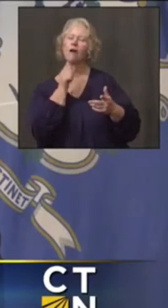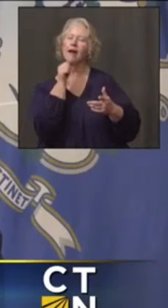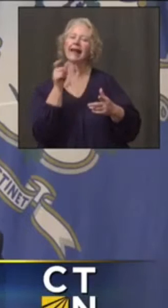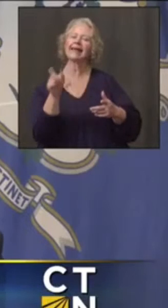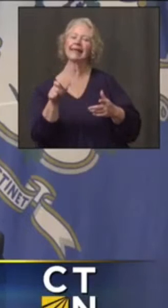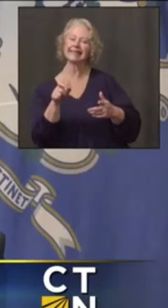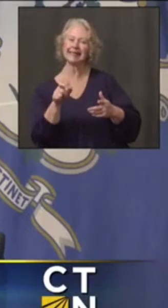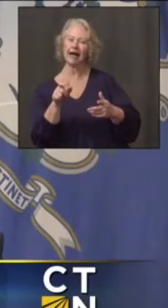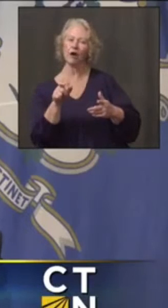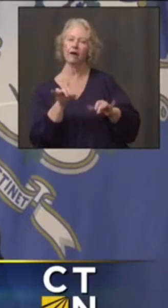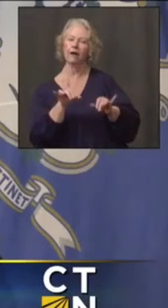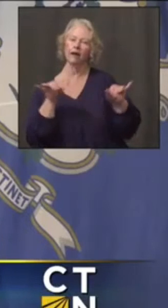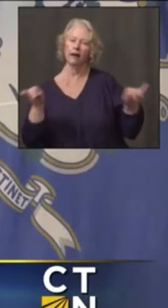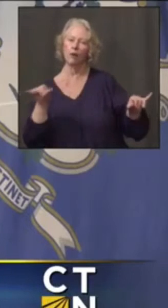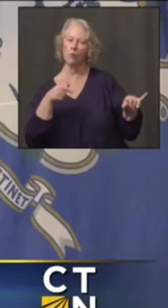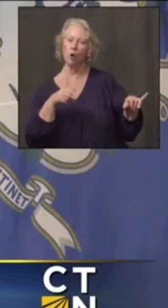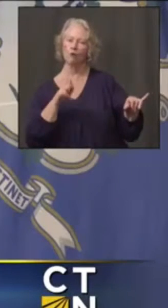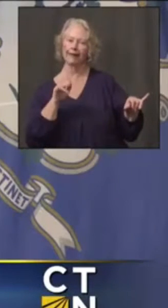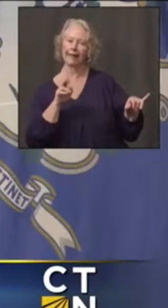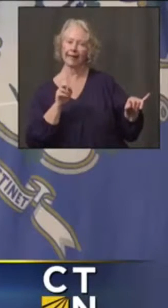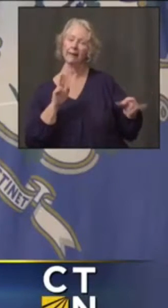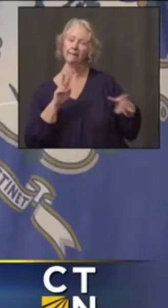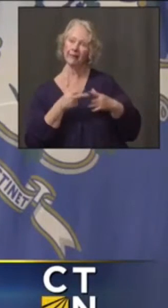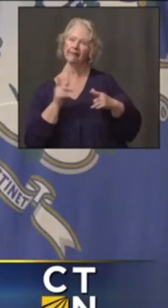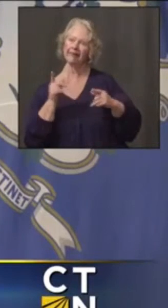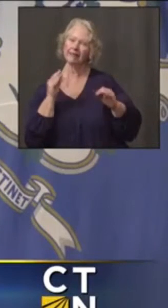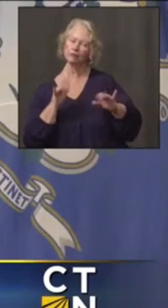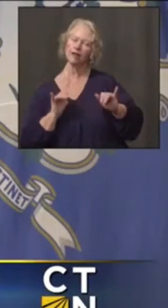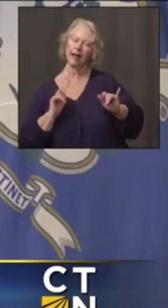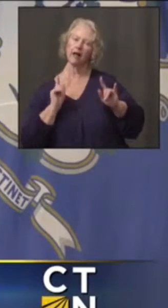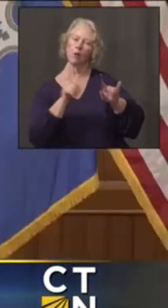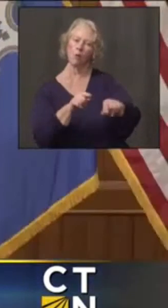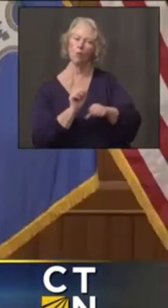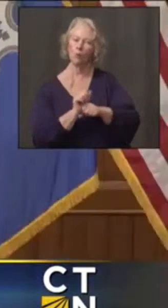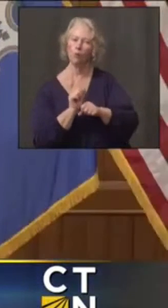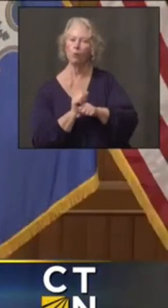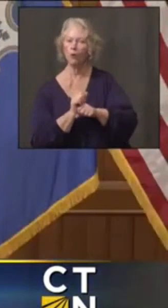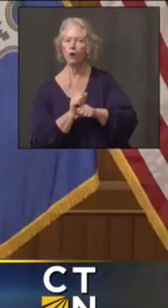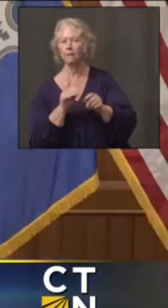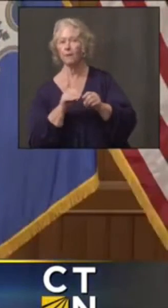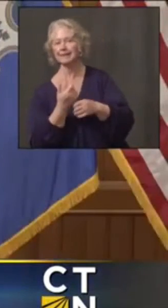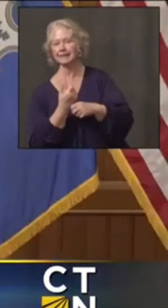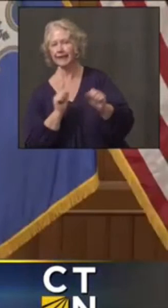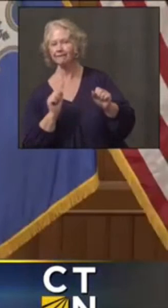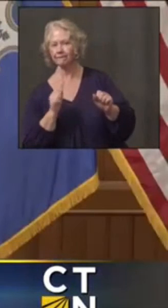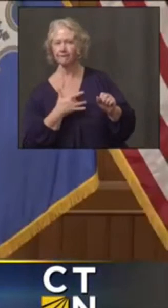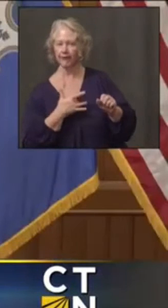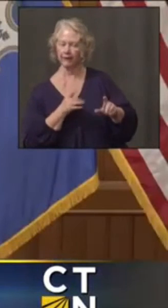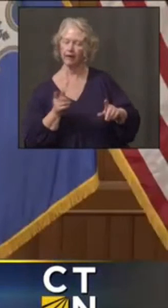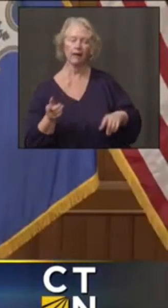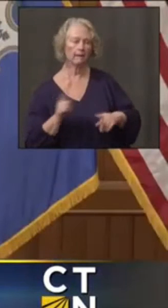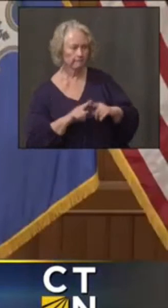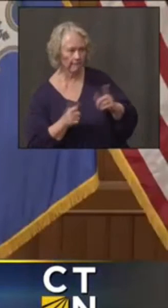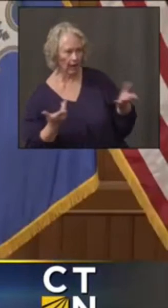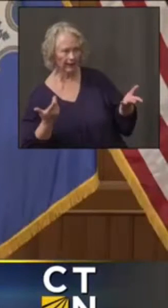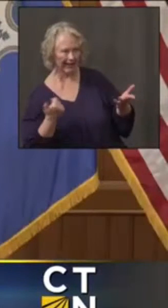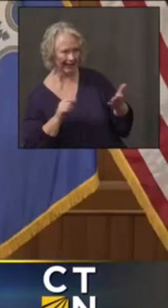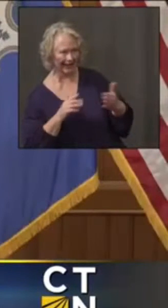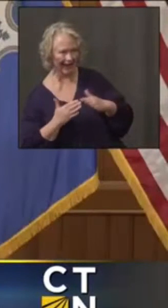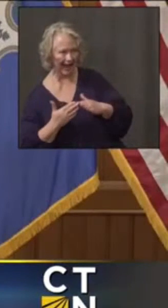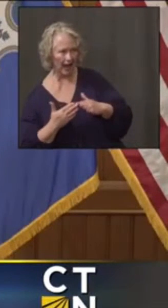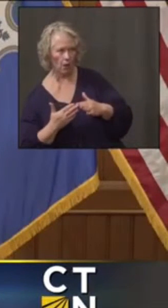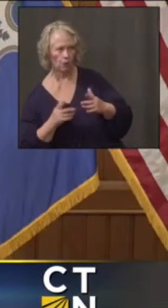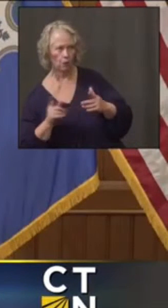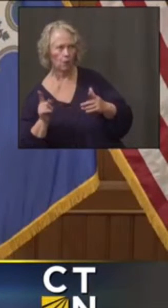of our teachers to be in the classroom safely. Okay, but are there any towns where they are